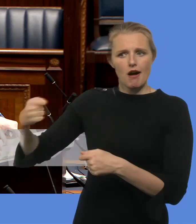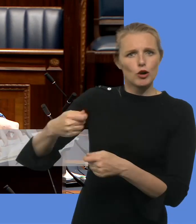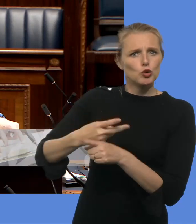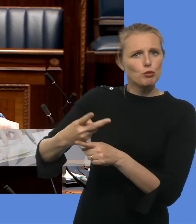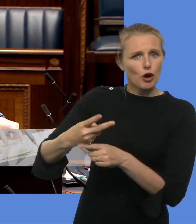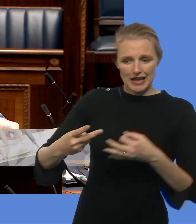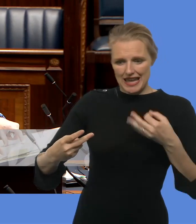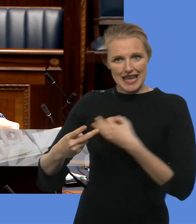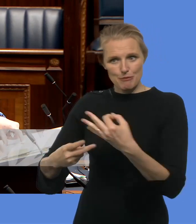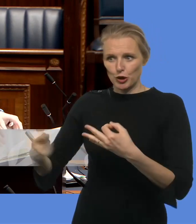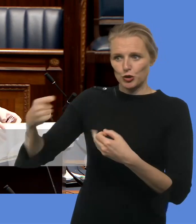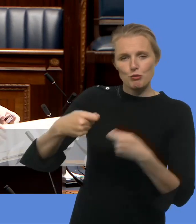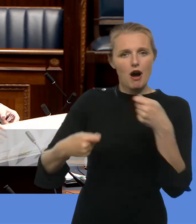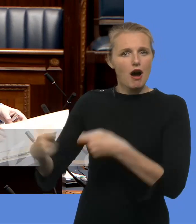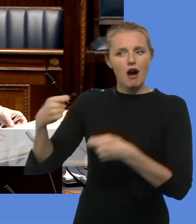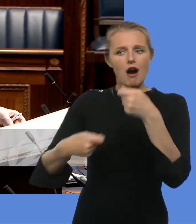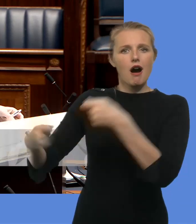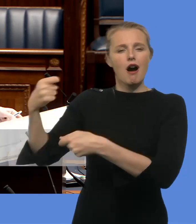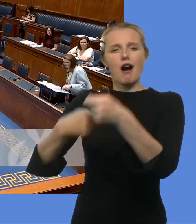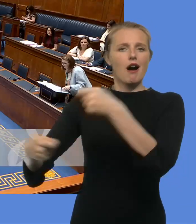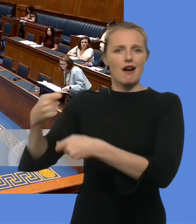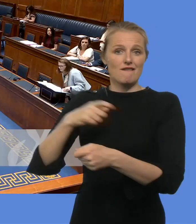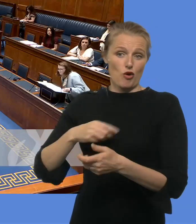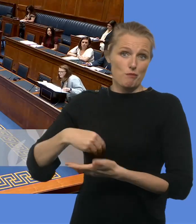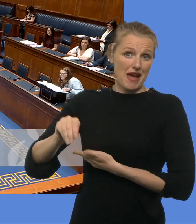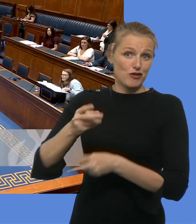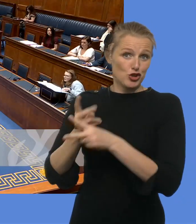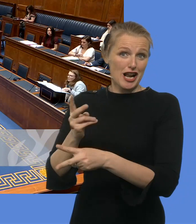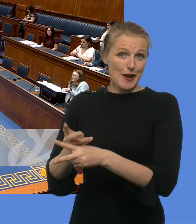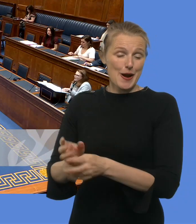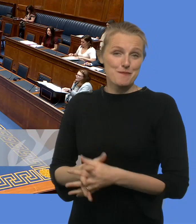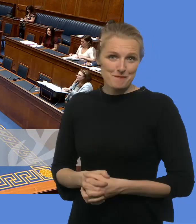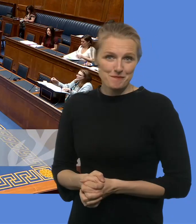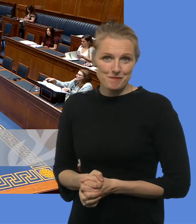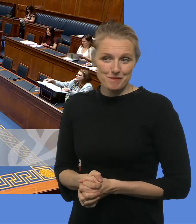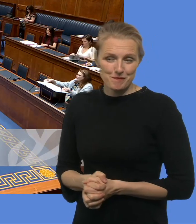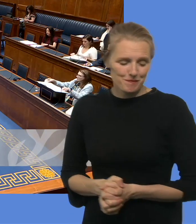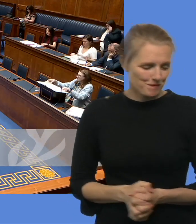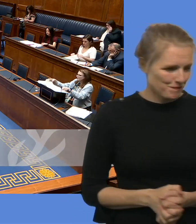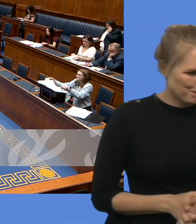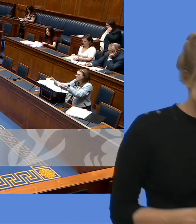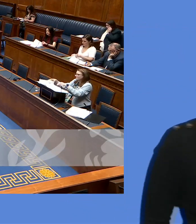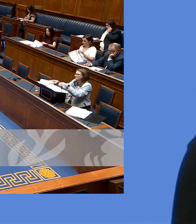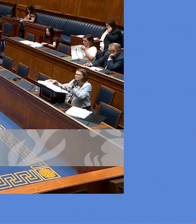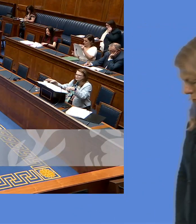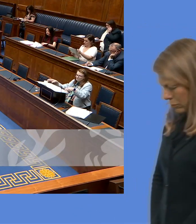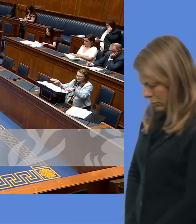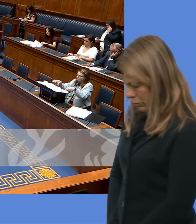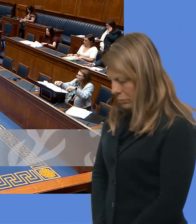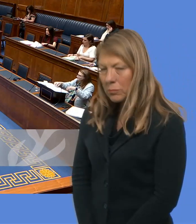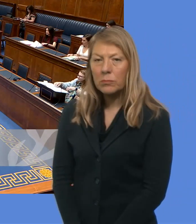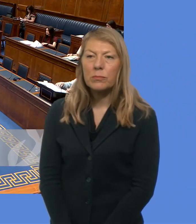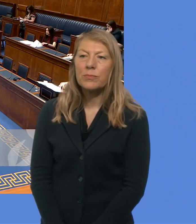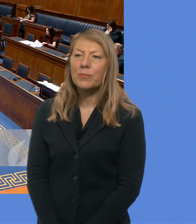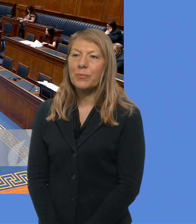£2 to the childcare provider. Call Tom Elliott. Thank you, Principal Deputy Speaker. I'd just like to ask